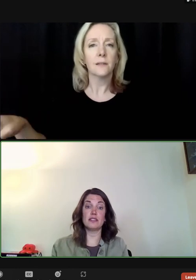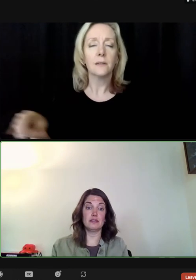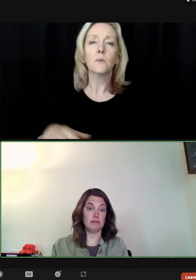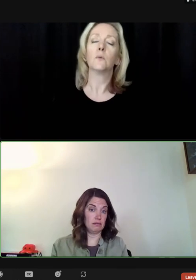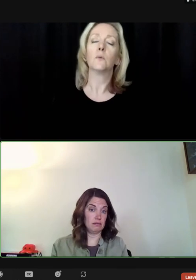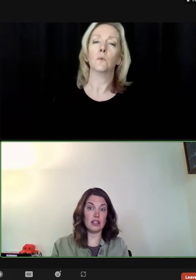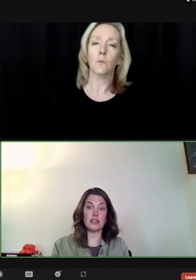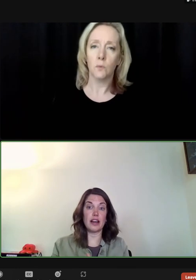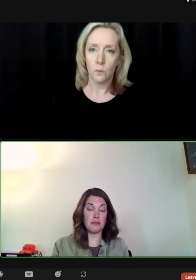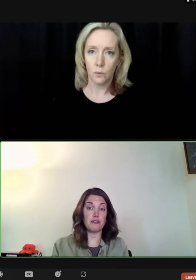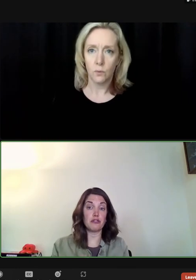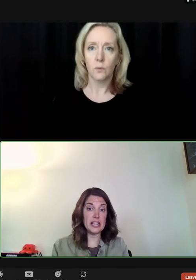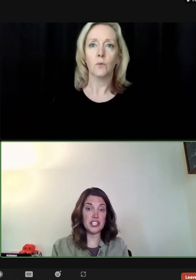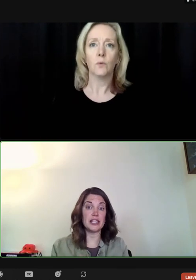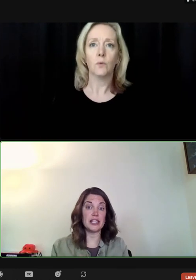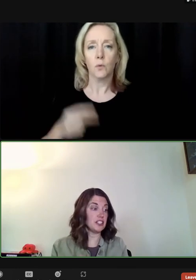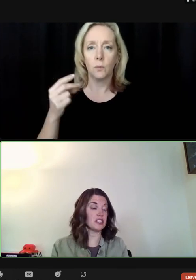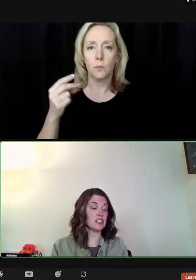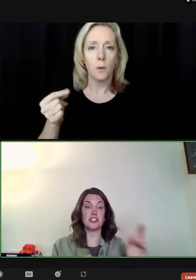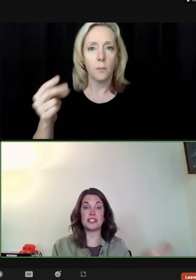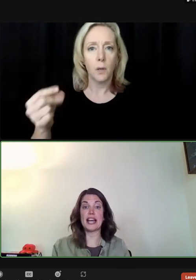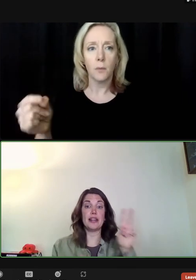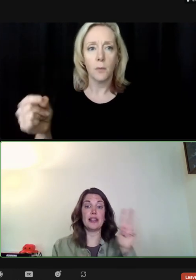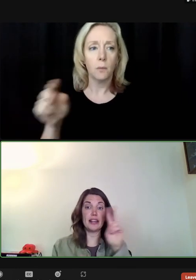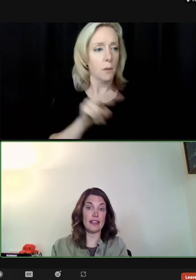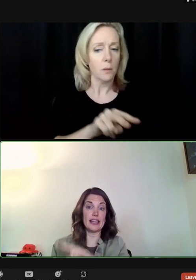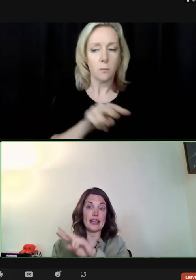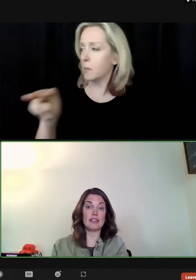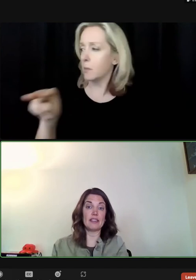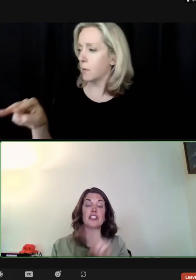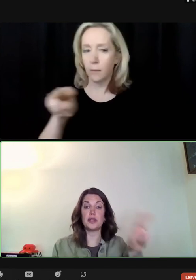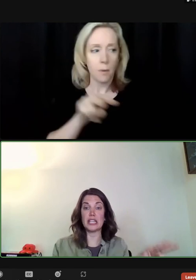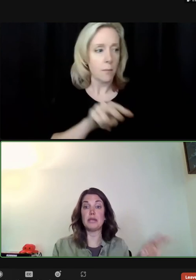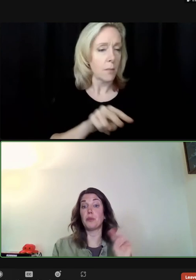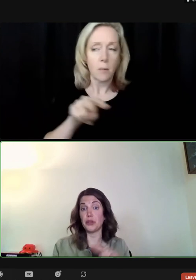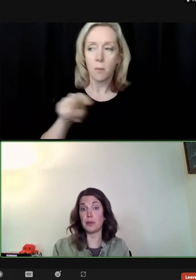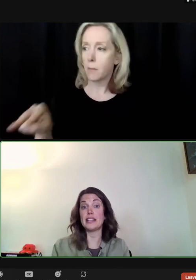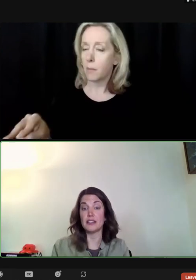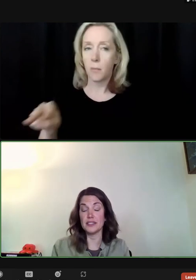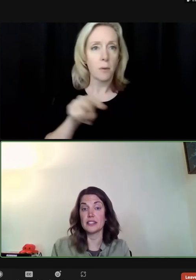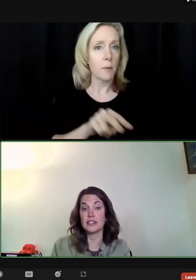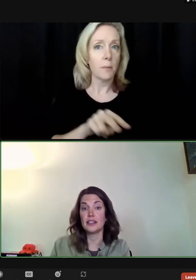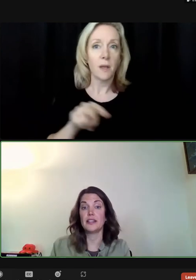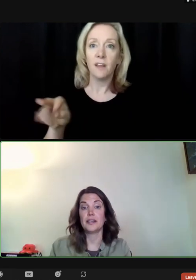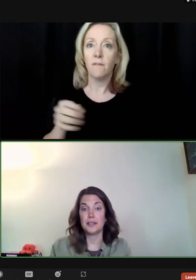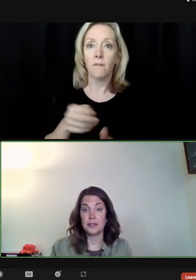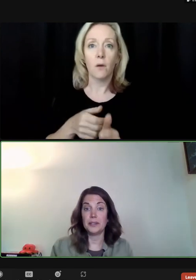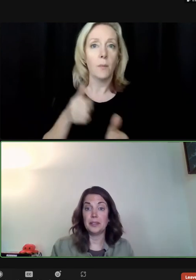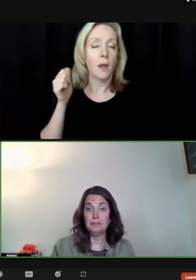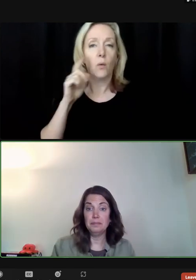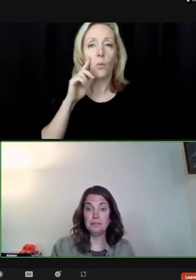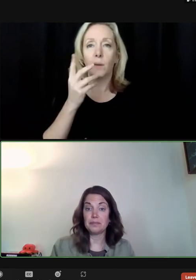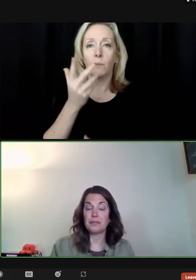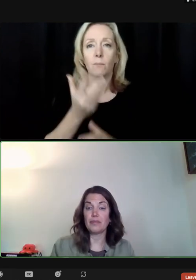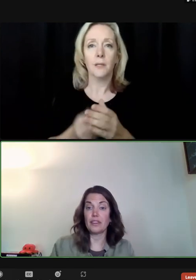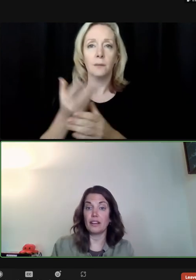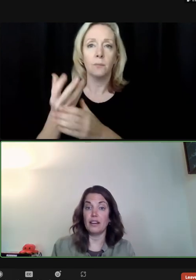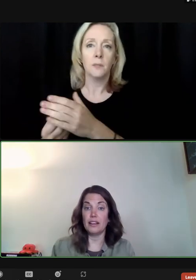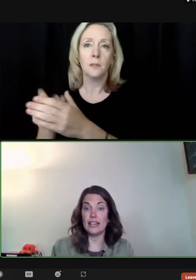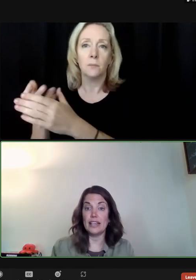might miss a lot of information if a discussion is happening and they can't visually keep up with the pace of it.